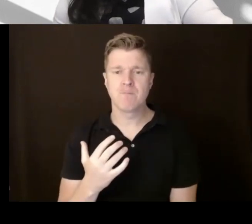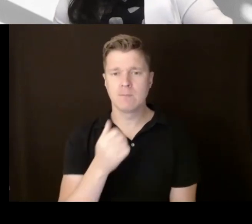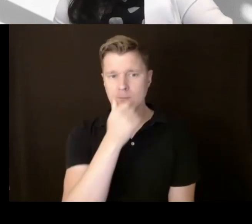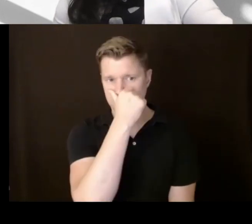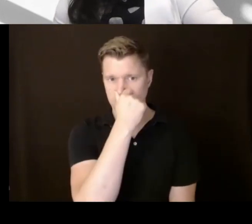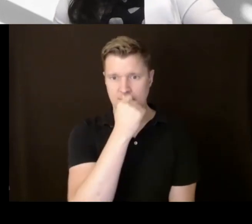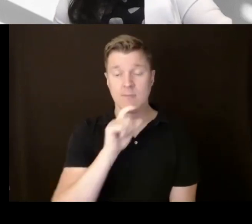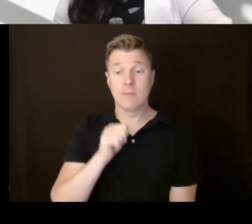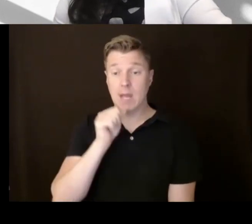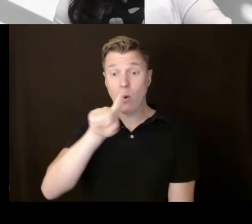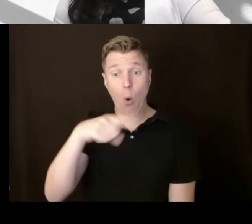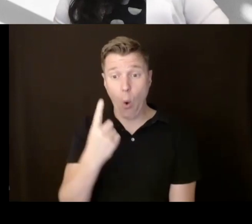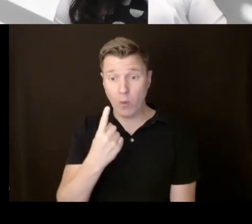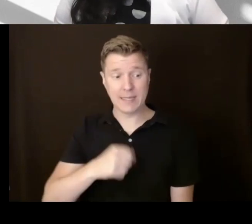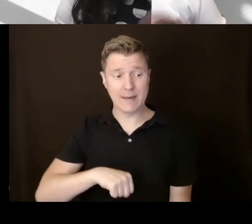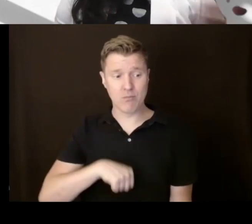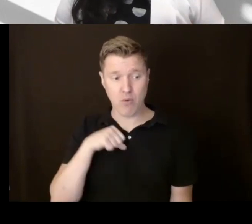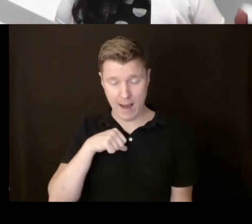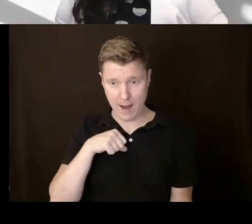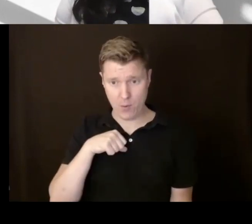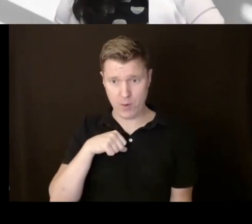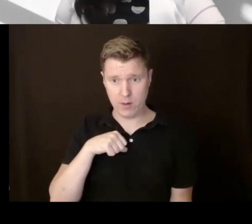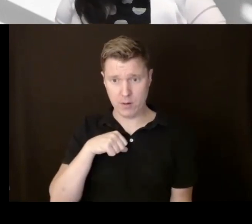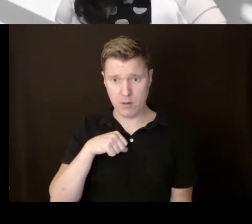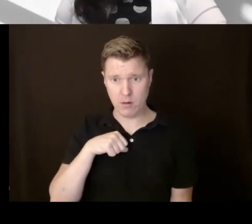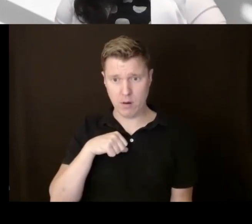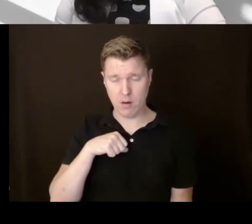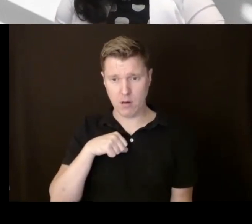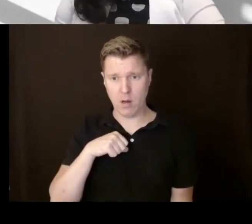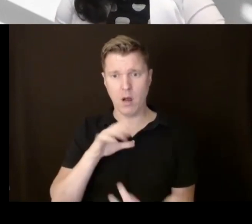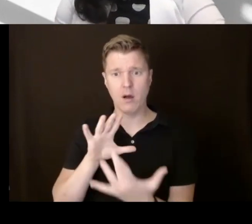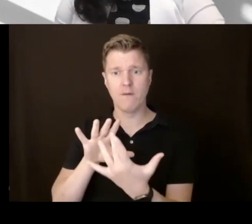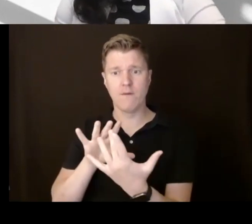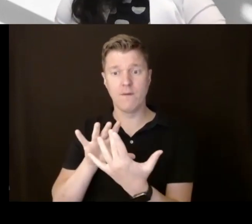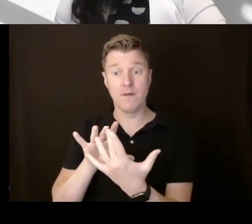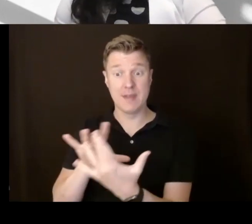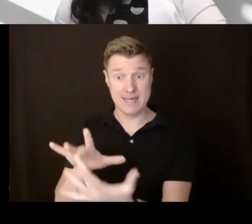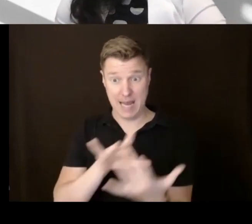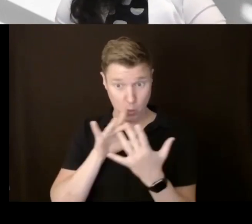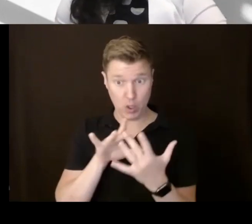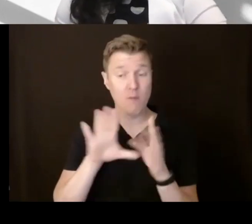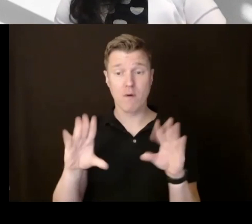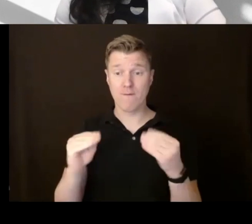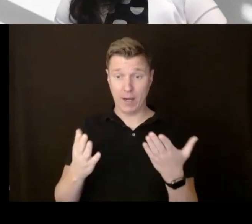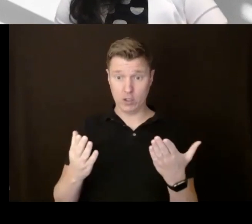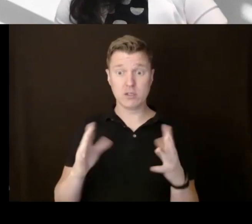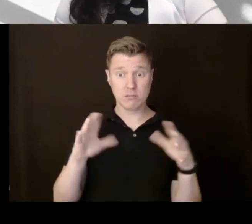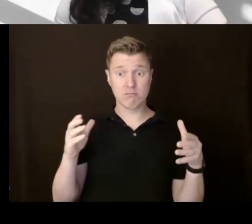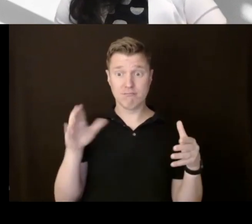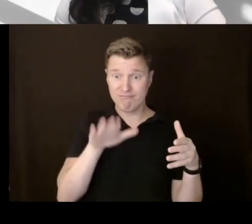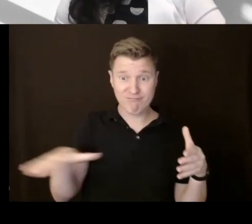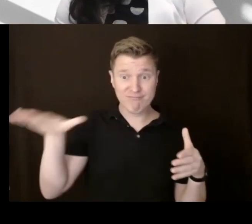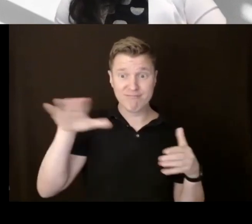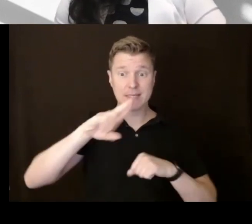not only are we really proud of being a part of a network of sexual violence providers around the nation, but